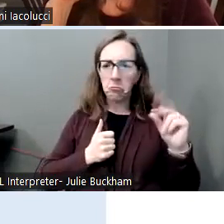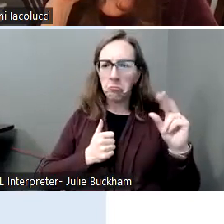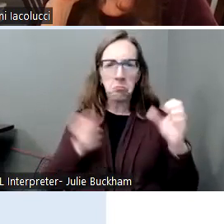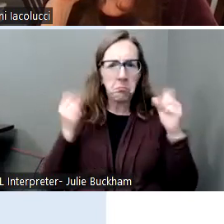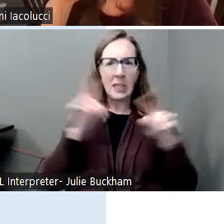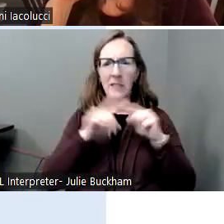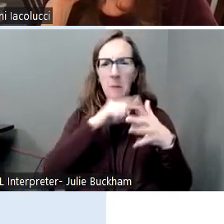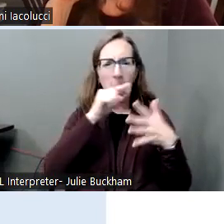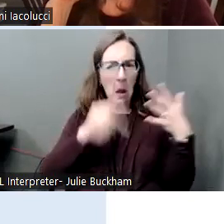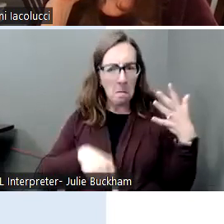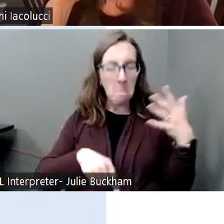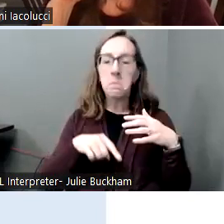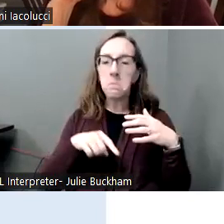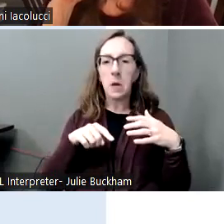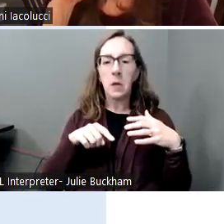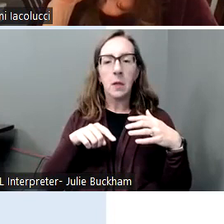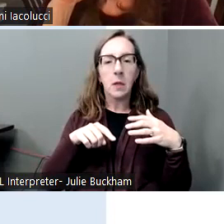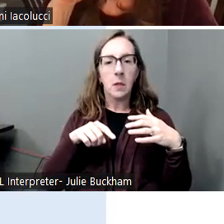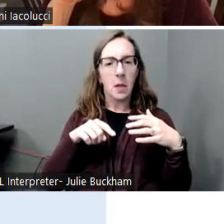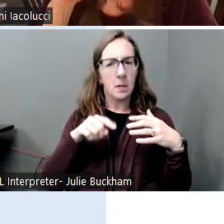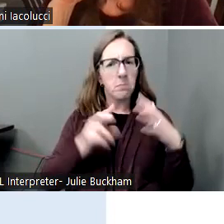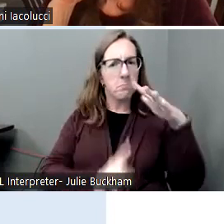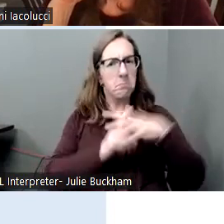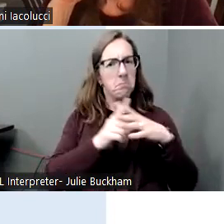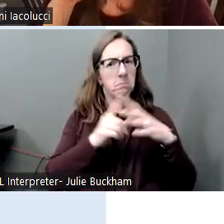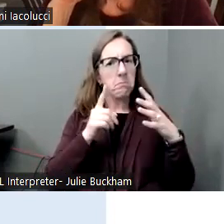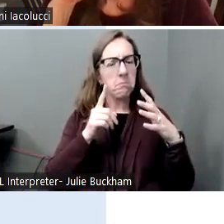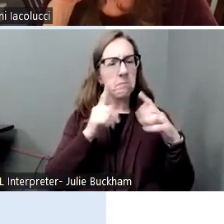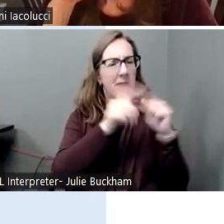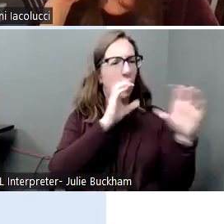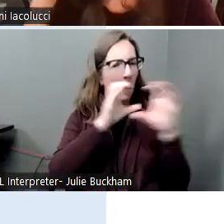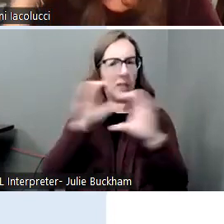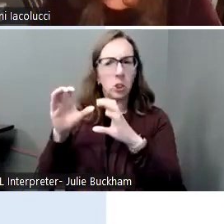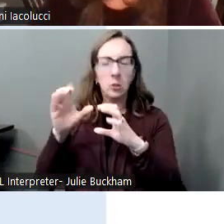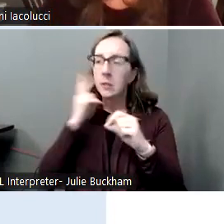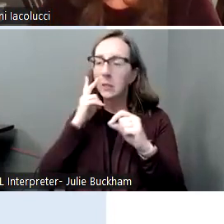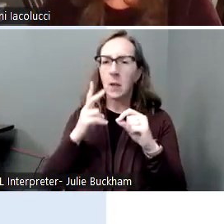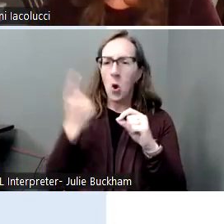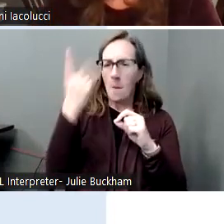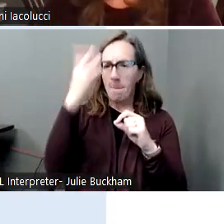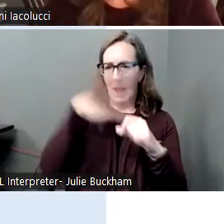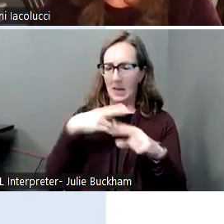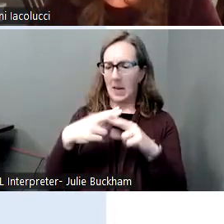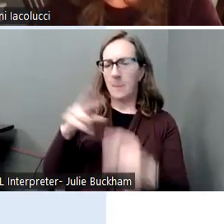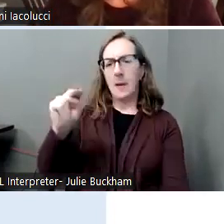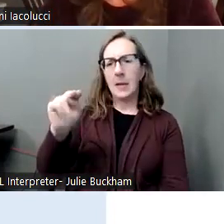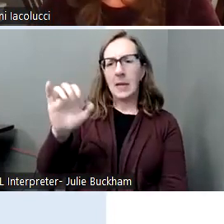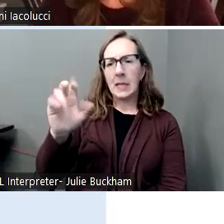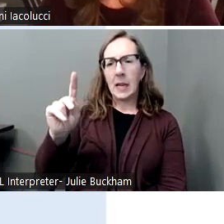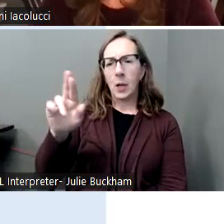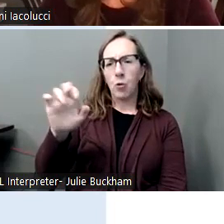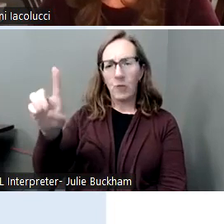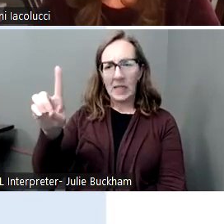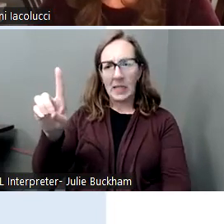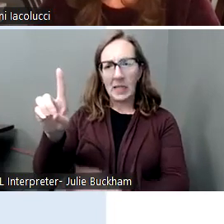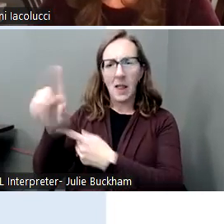come up a lot in our conversations. I think the first time we ever learned about teach back was from Nick Reed, who is the public health researcher at